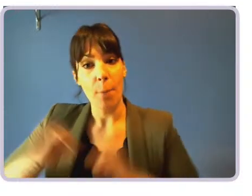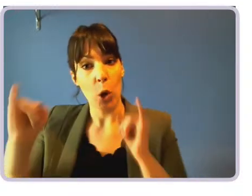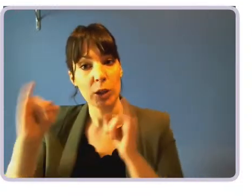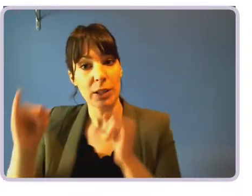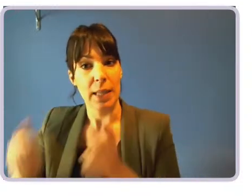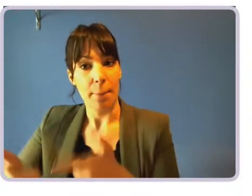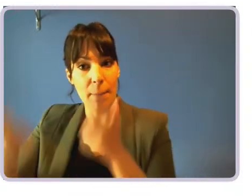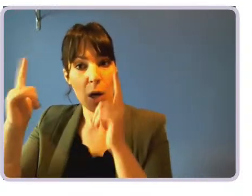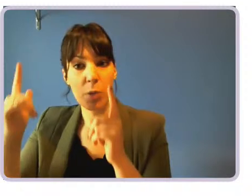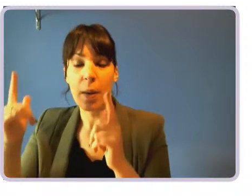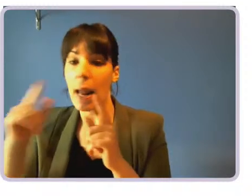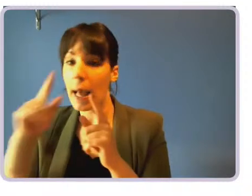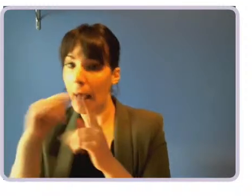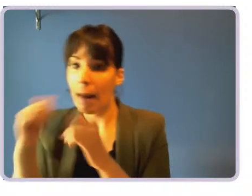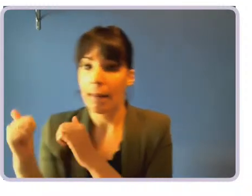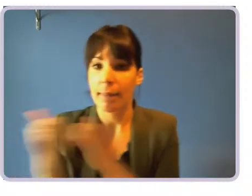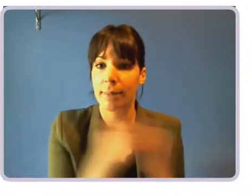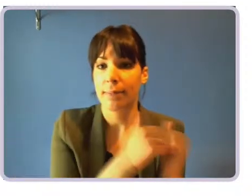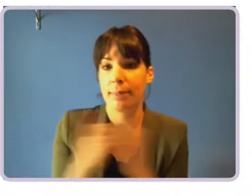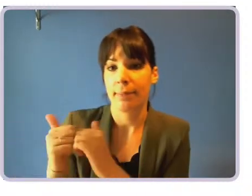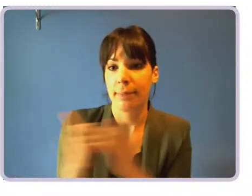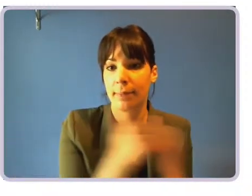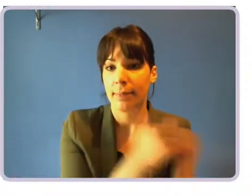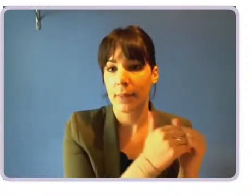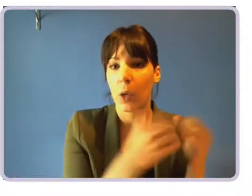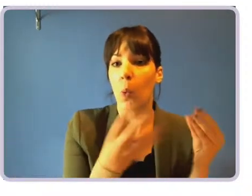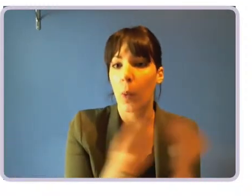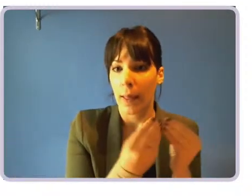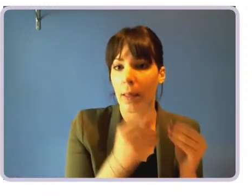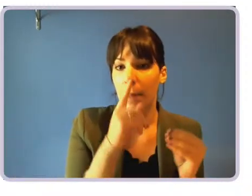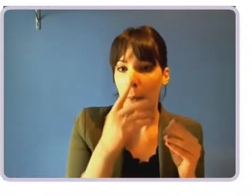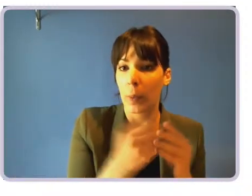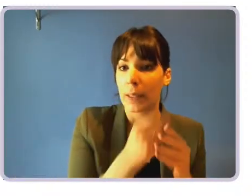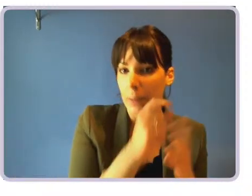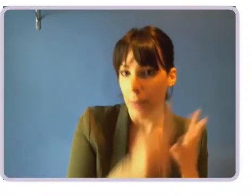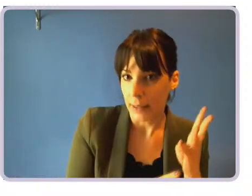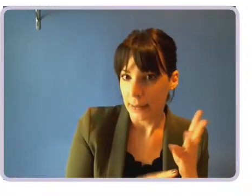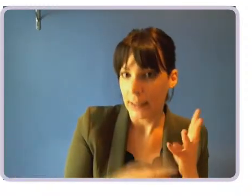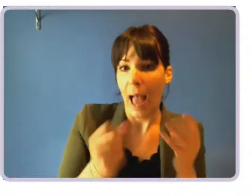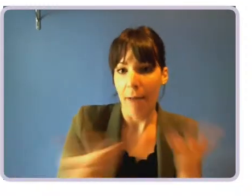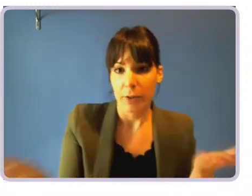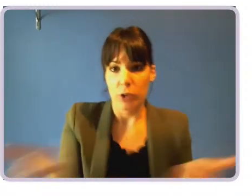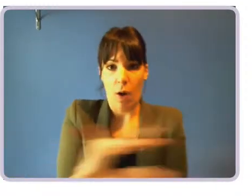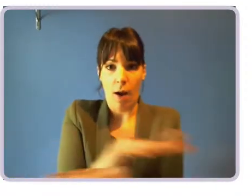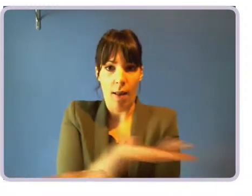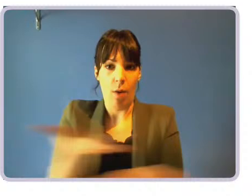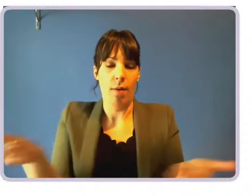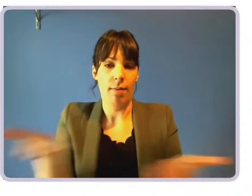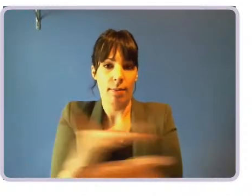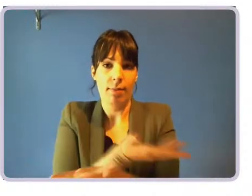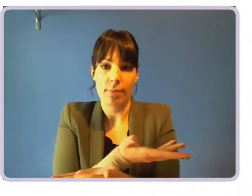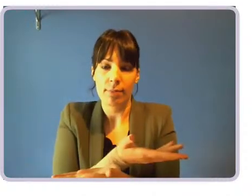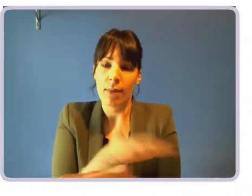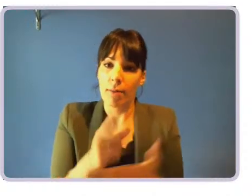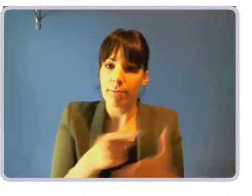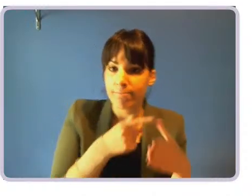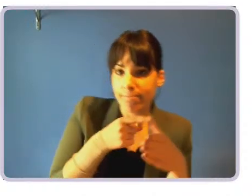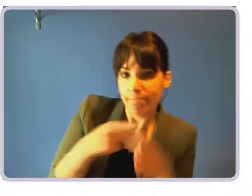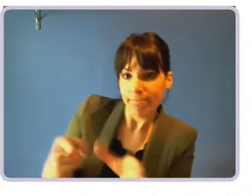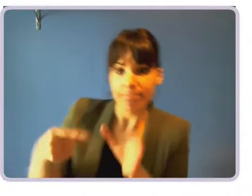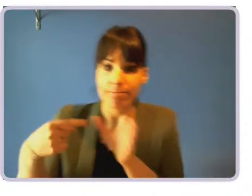dialogue. The dialogue where the rich learning happens, and we're seeing responsiveness on both sides. People with disabilities